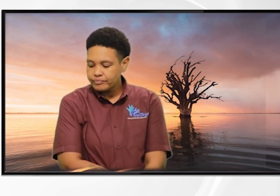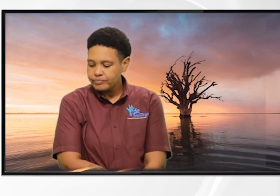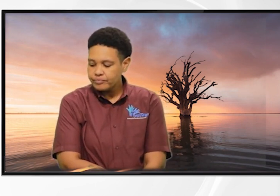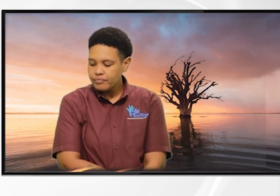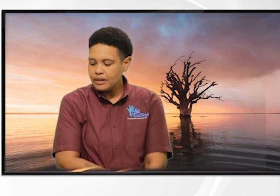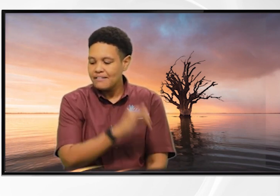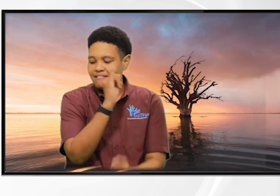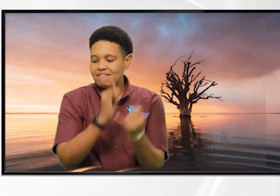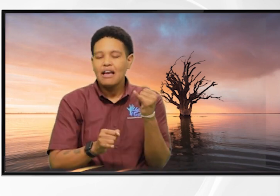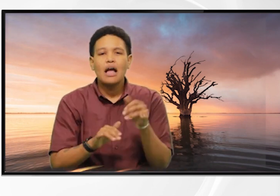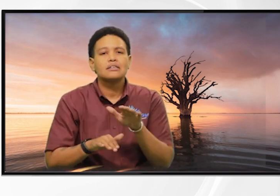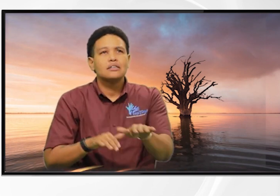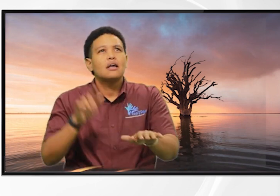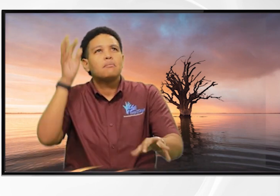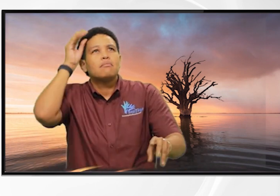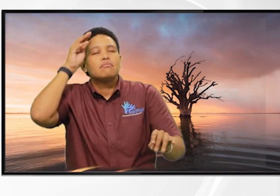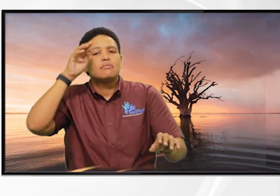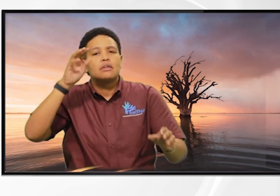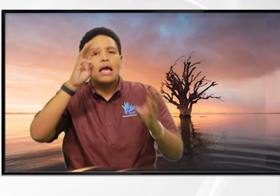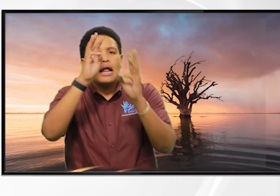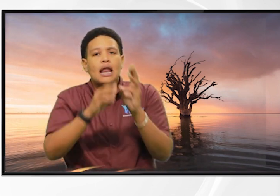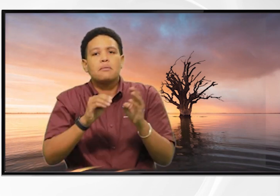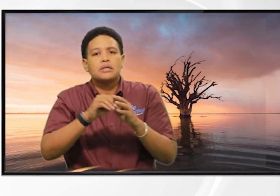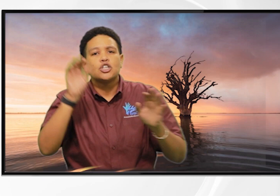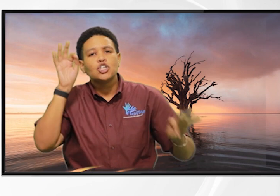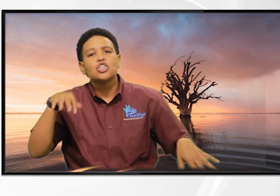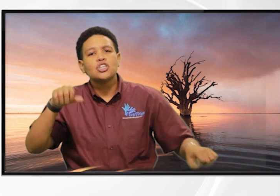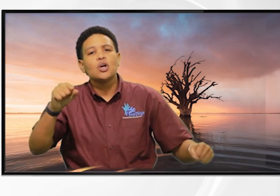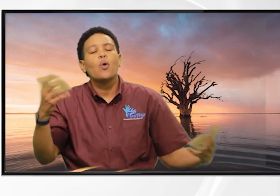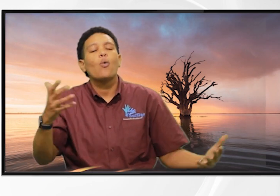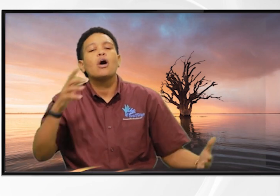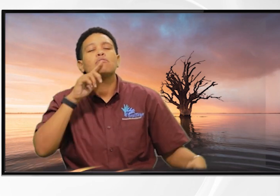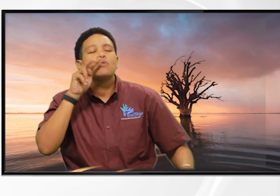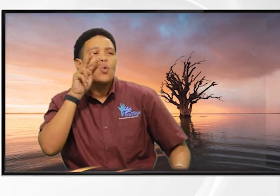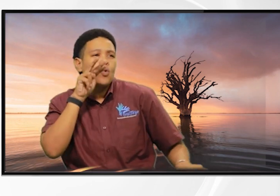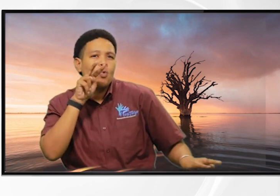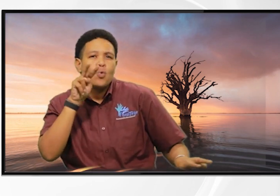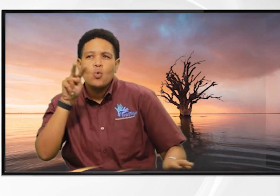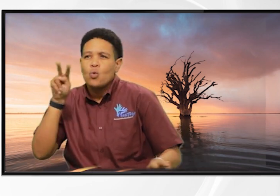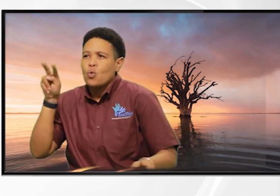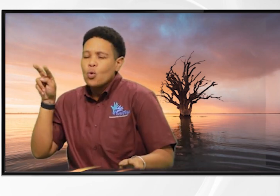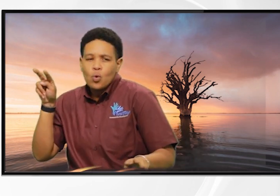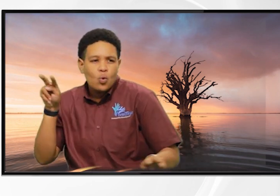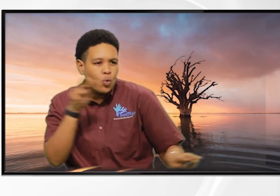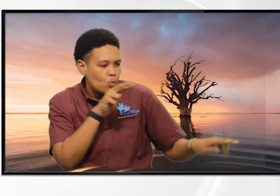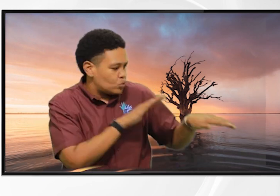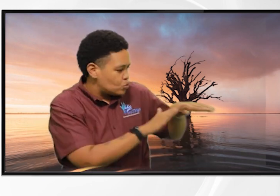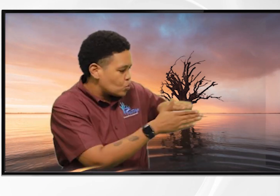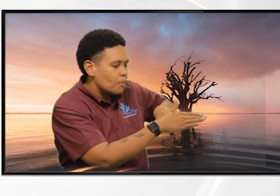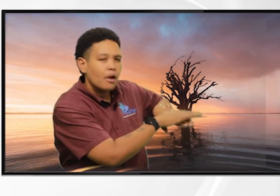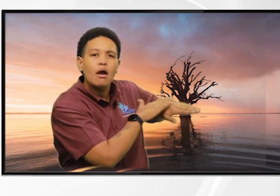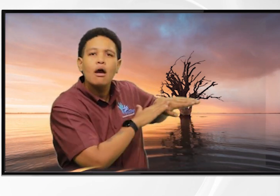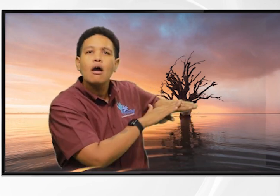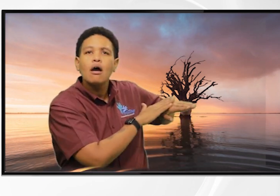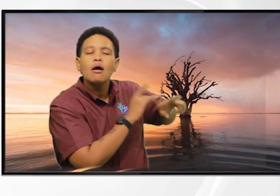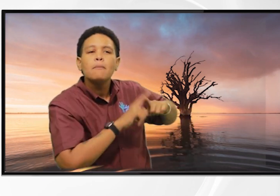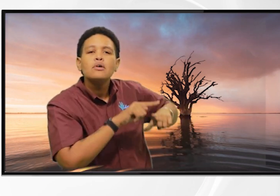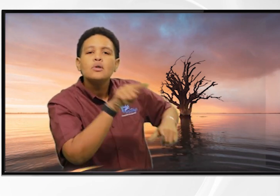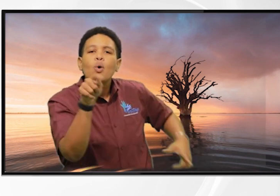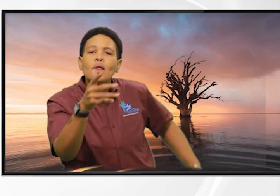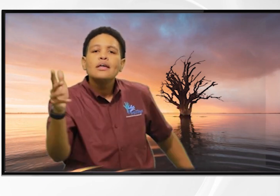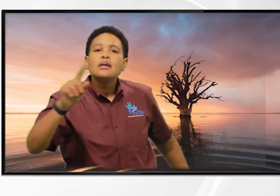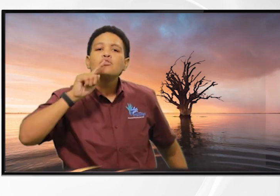in factoring climate into decision making is to take a good look at our country and on those things which